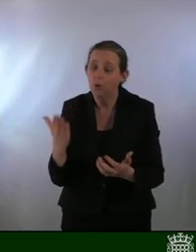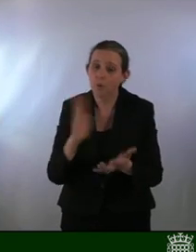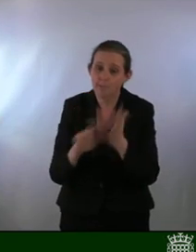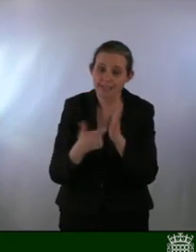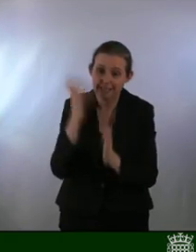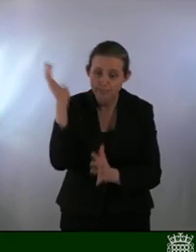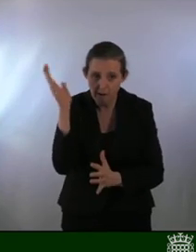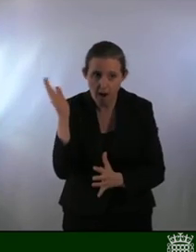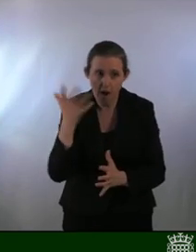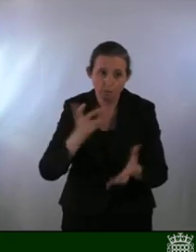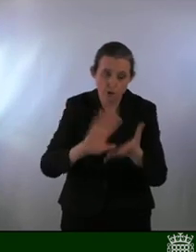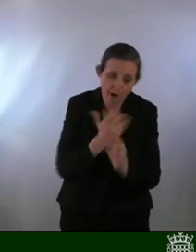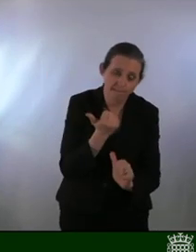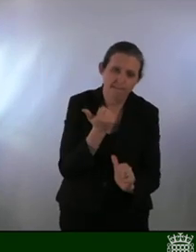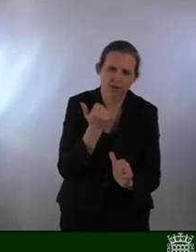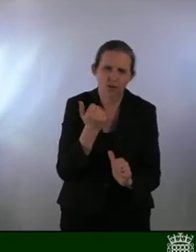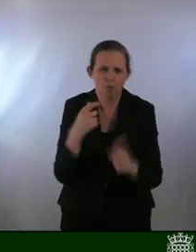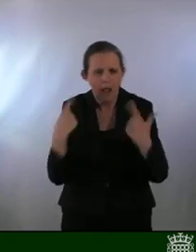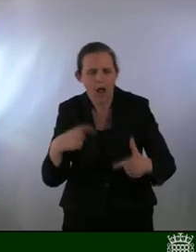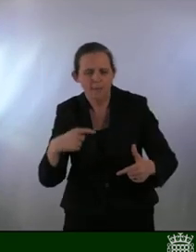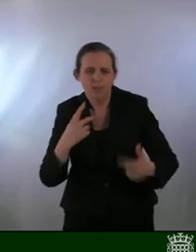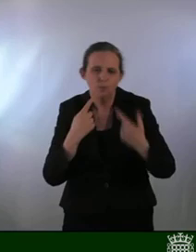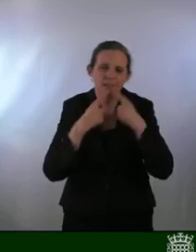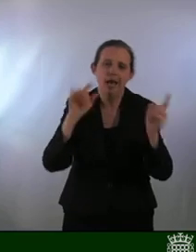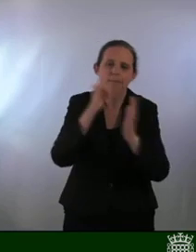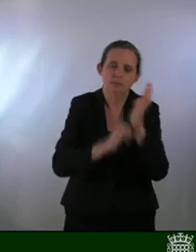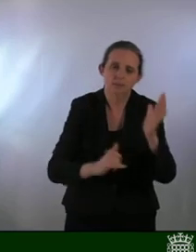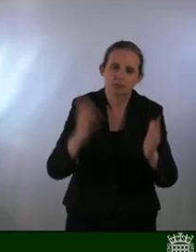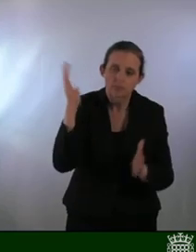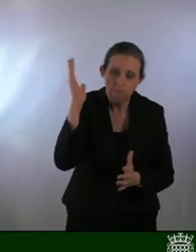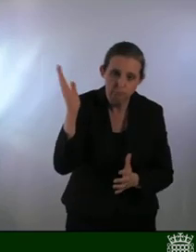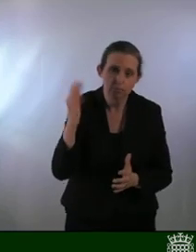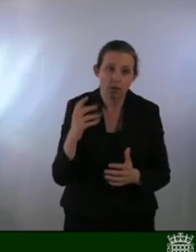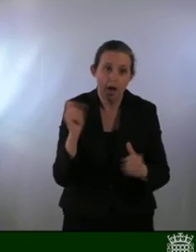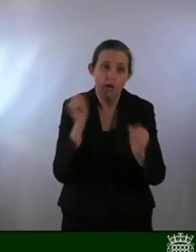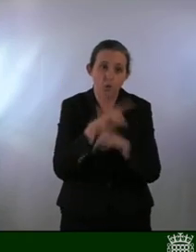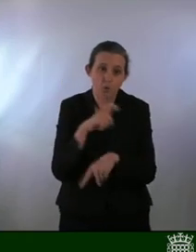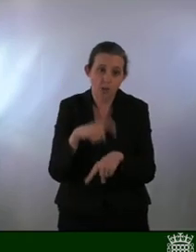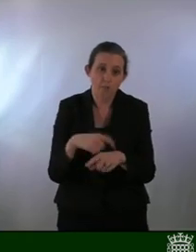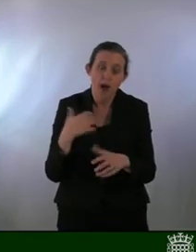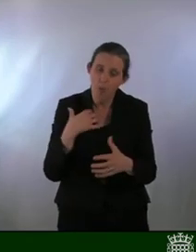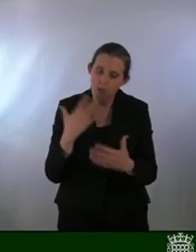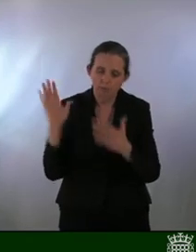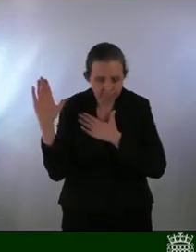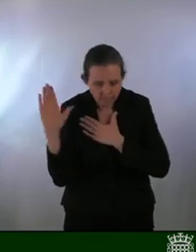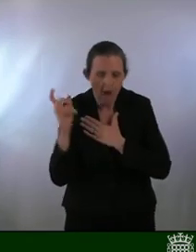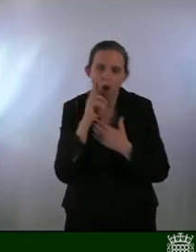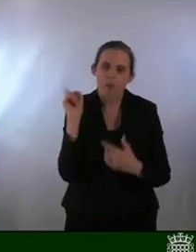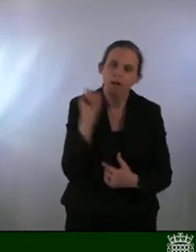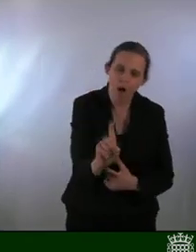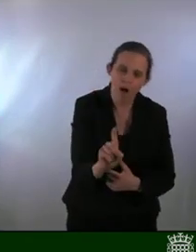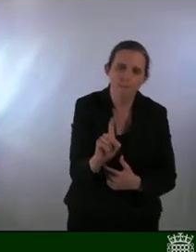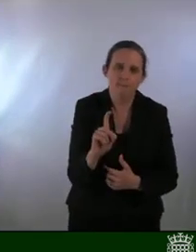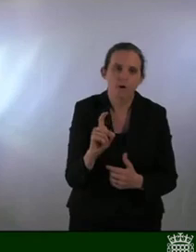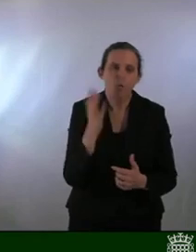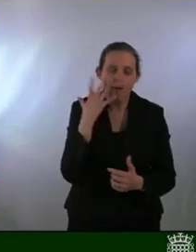for you allowing me to make this statement at an unusual time, and I will commit to coming before the House whenever necessary to answer each and every concern.